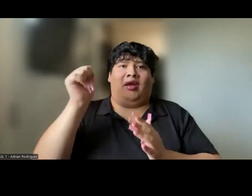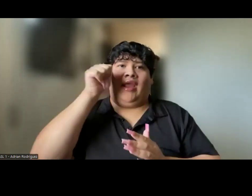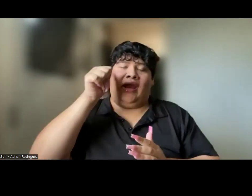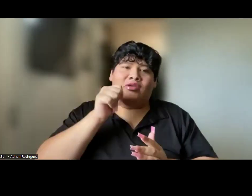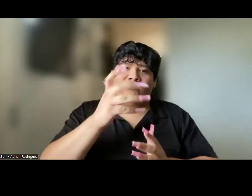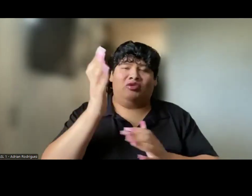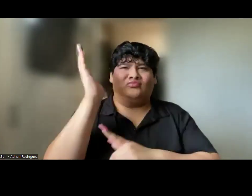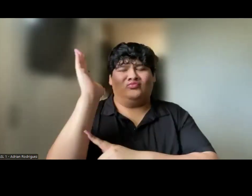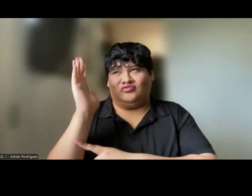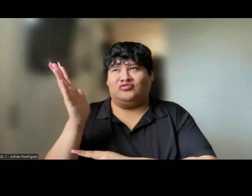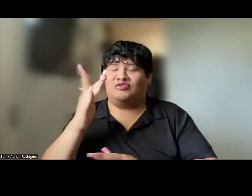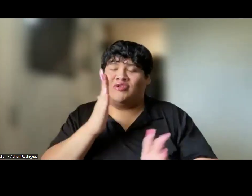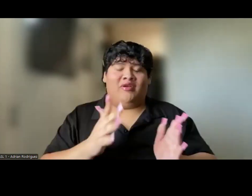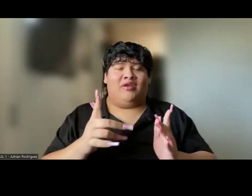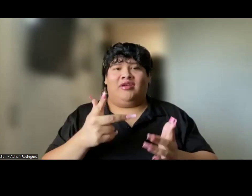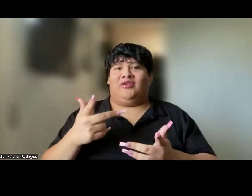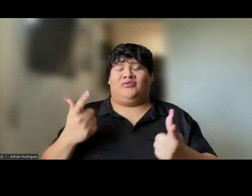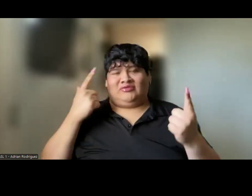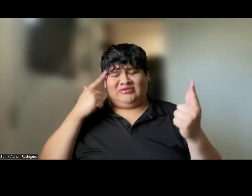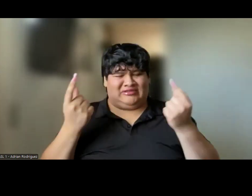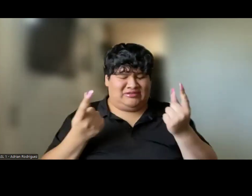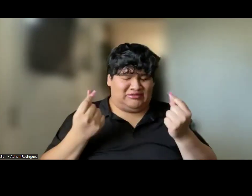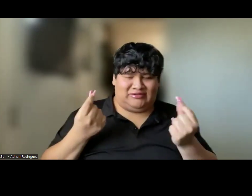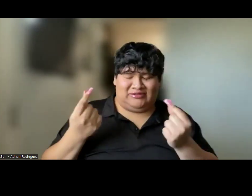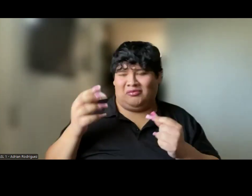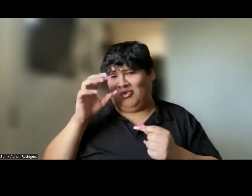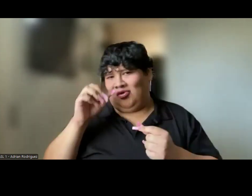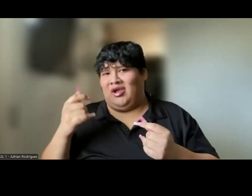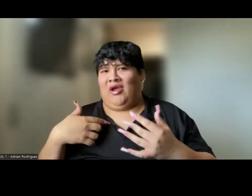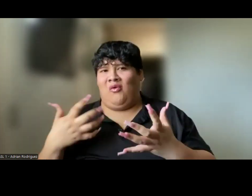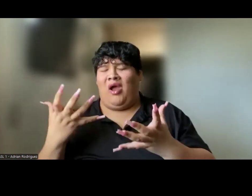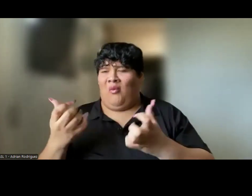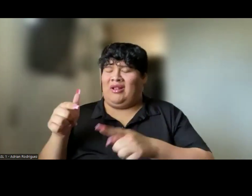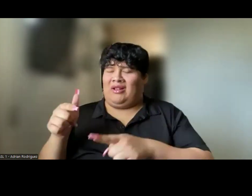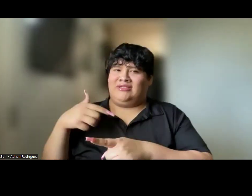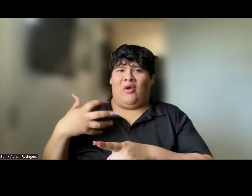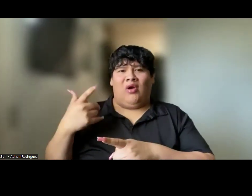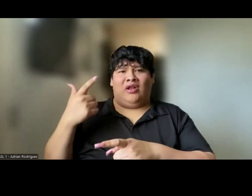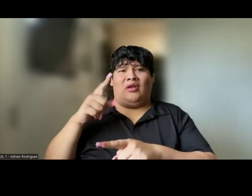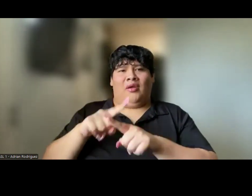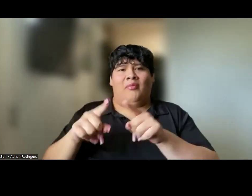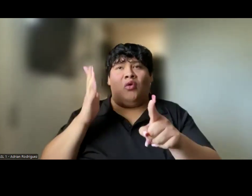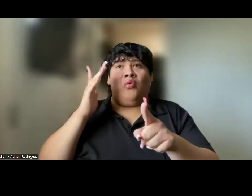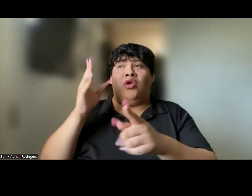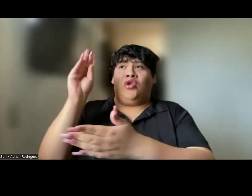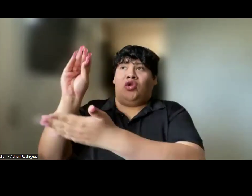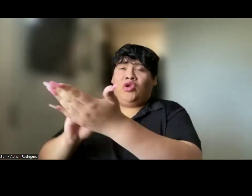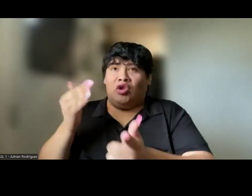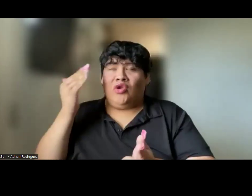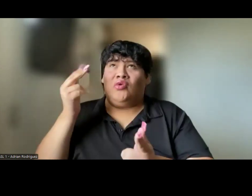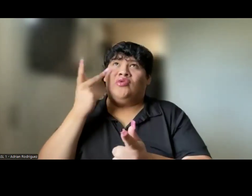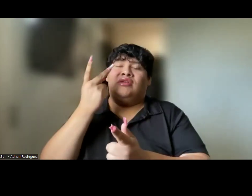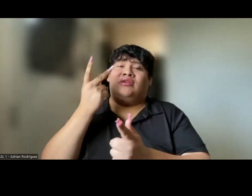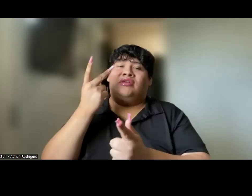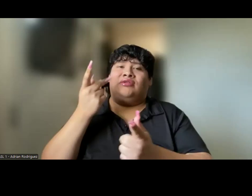standing up there thinking, boy, and I knew already kind of I wanted to have this gig. And I knew I'd be applying. And so I was running up there. Obviously, Sarah